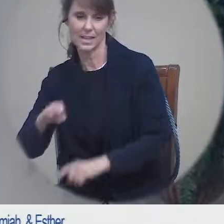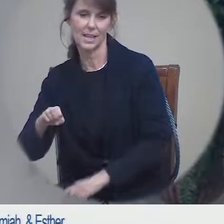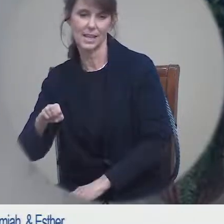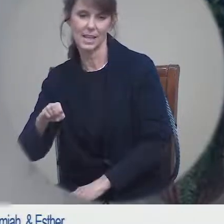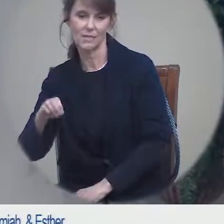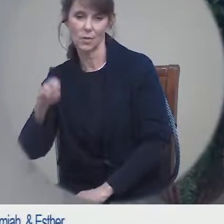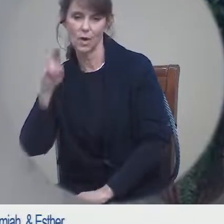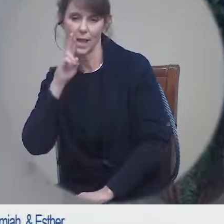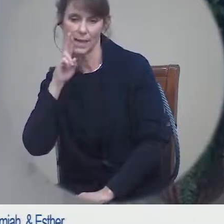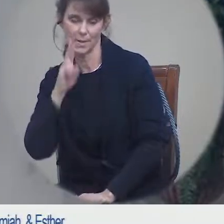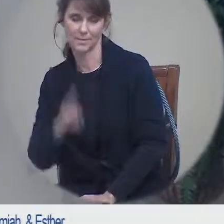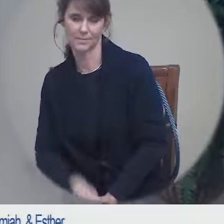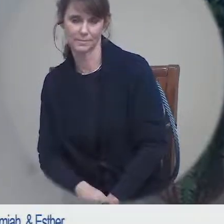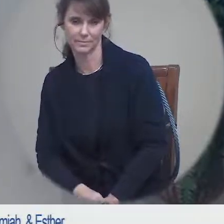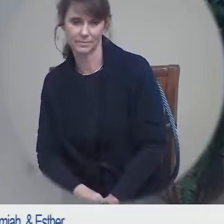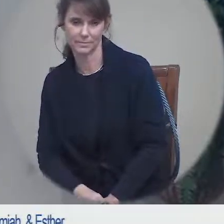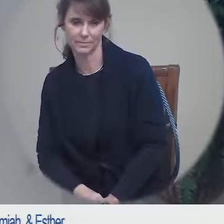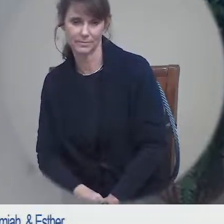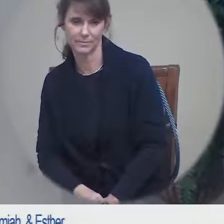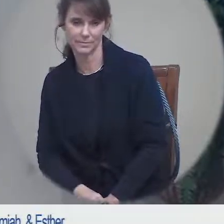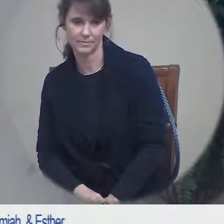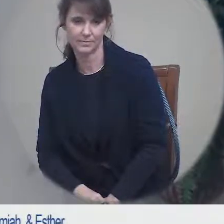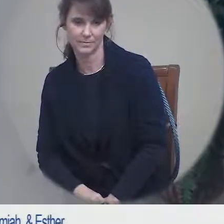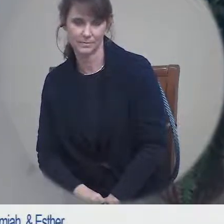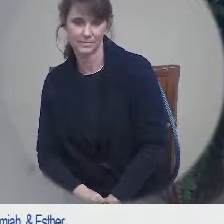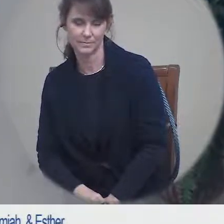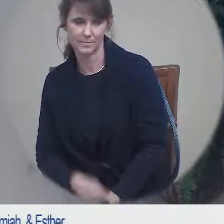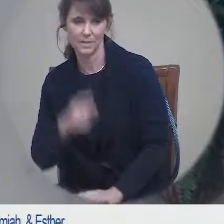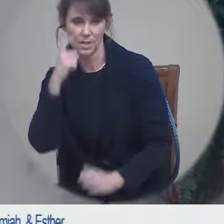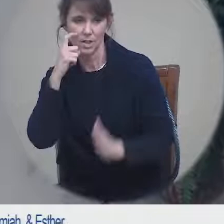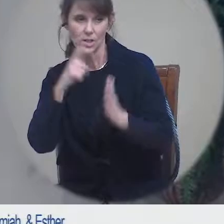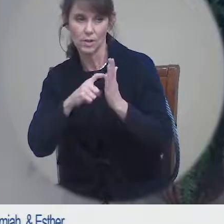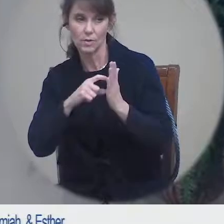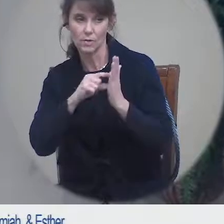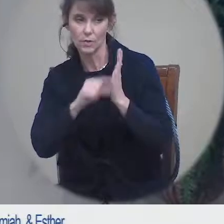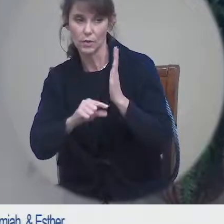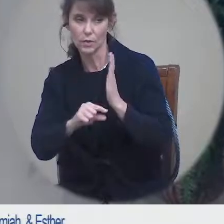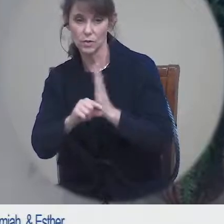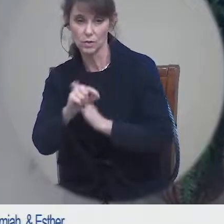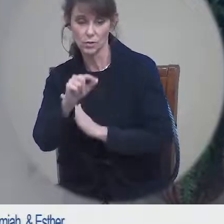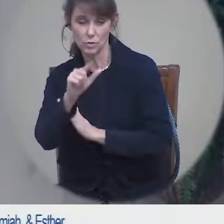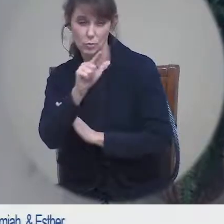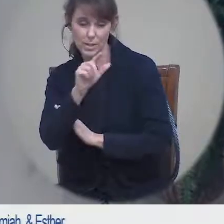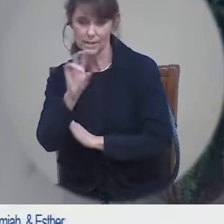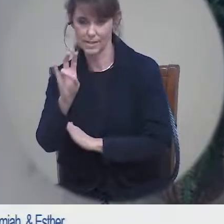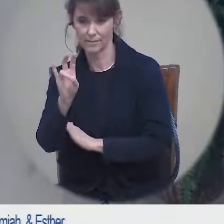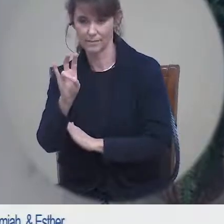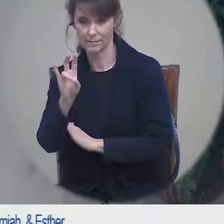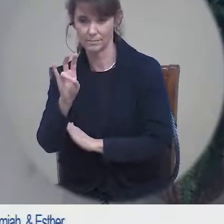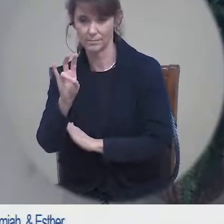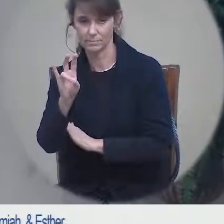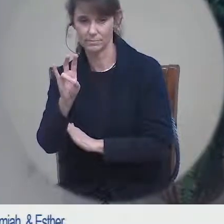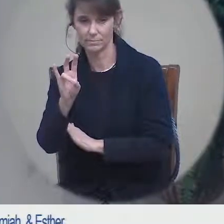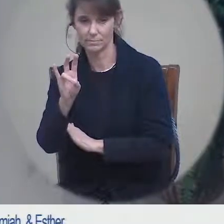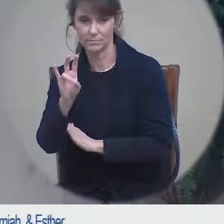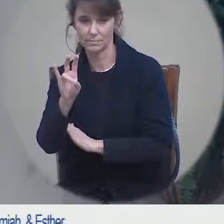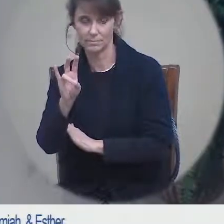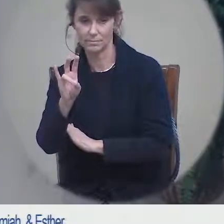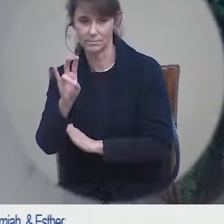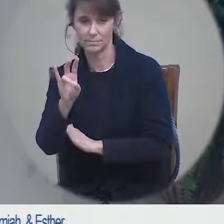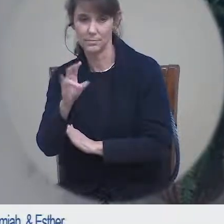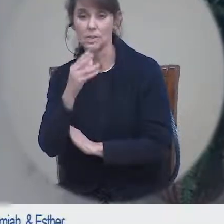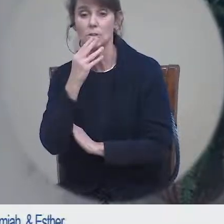Haman. But I want you to notice something in verse 27 of chapter 9. And the